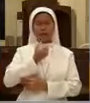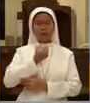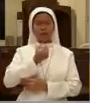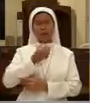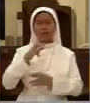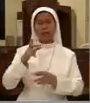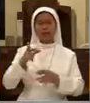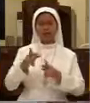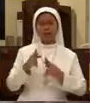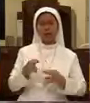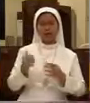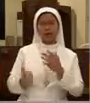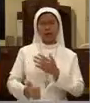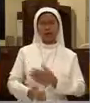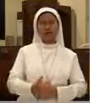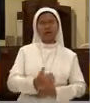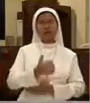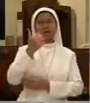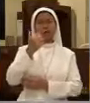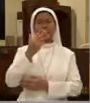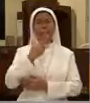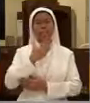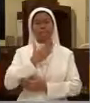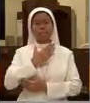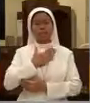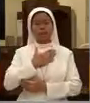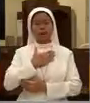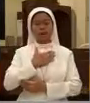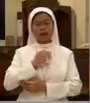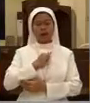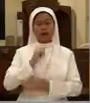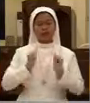ay dapat aking nakayanan.